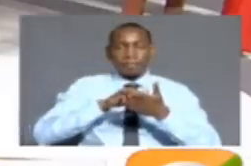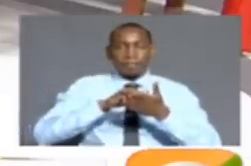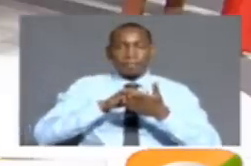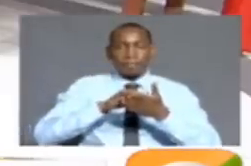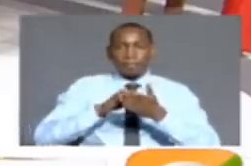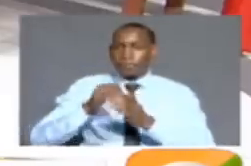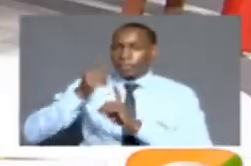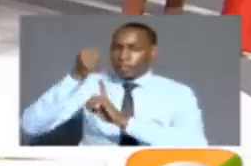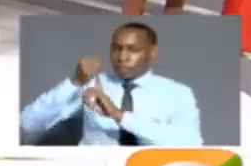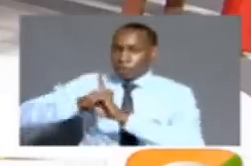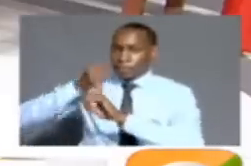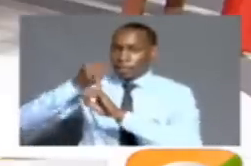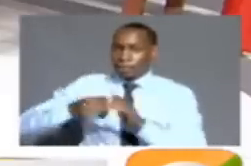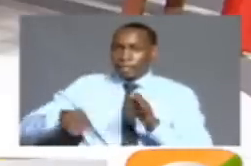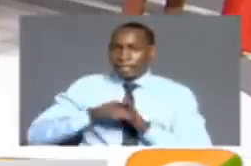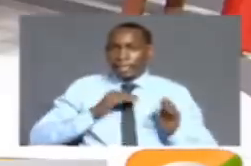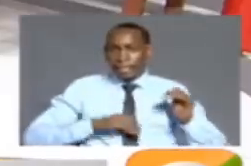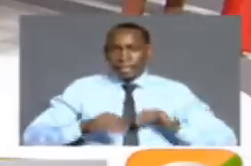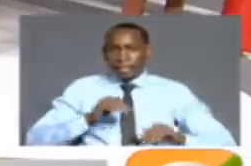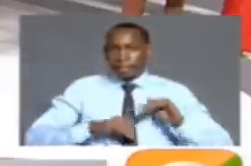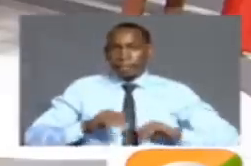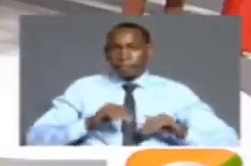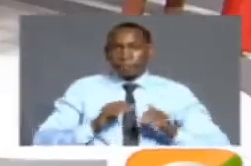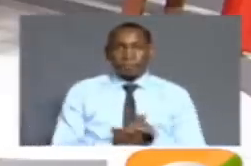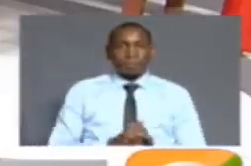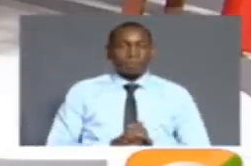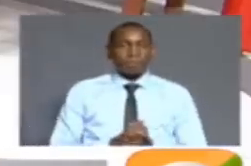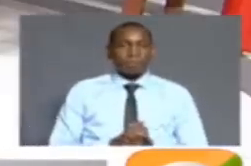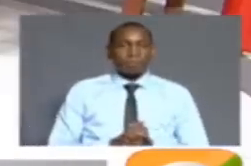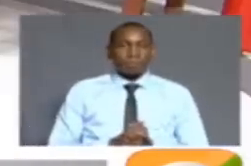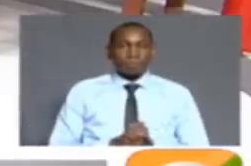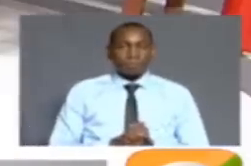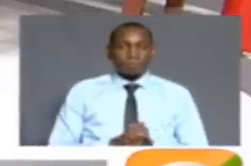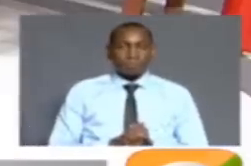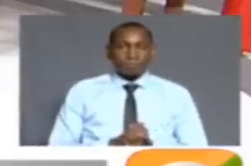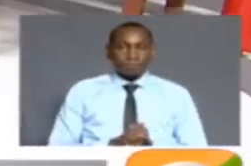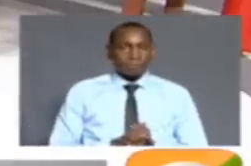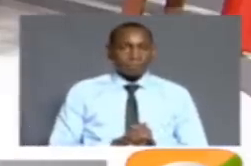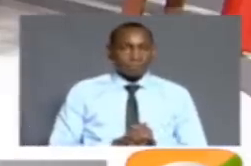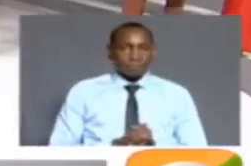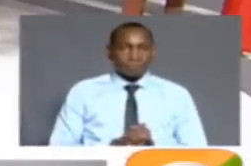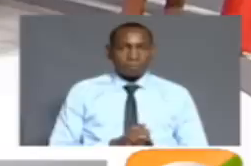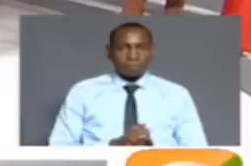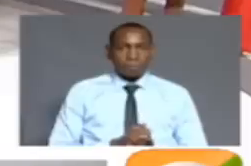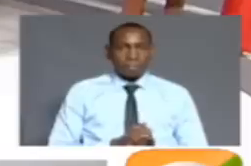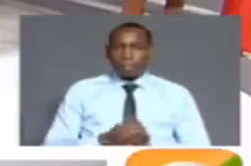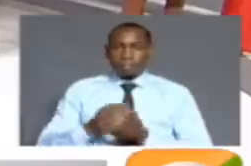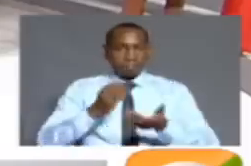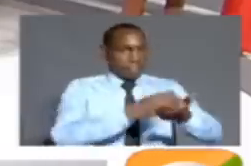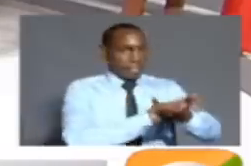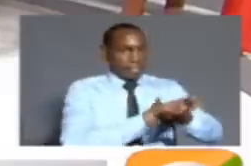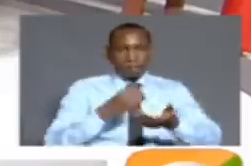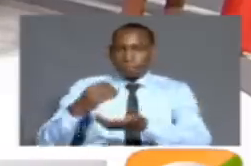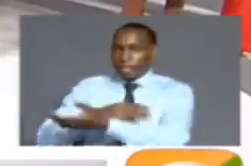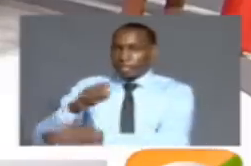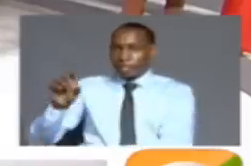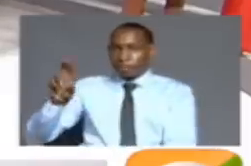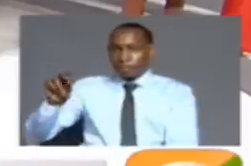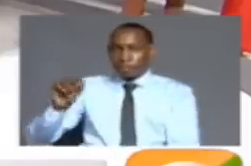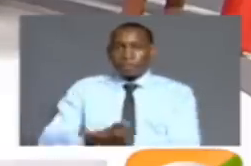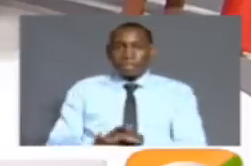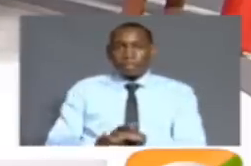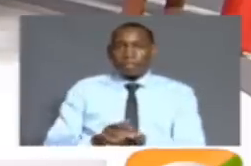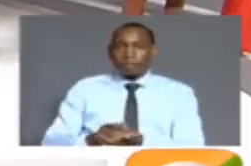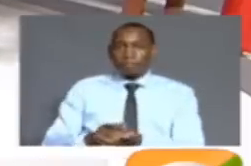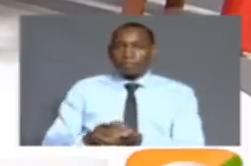The fight against the big C. Cancer? No, it's not cancer. Well, corruption is a